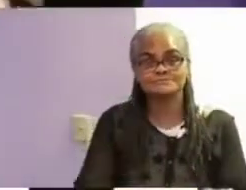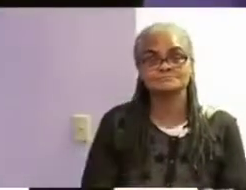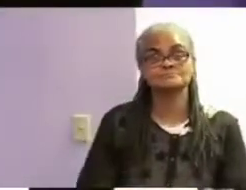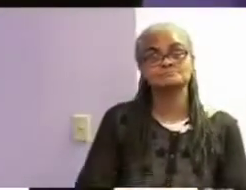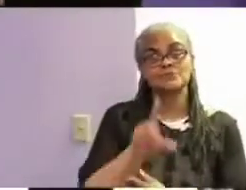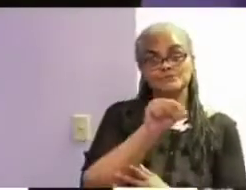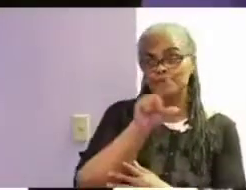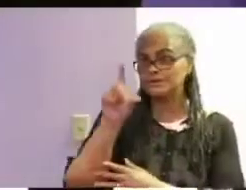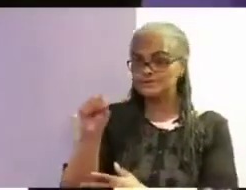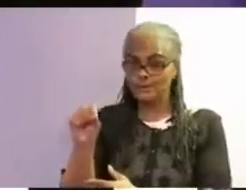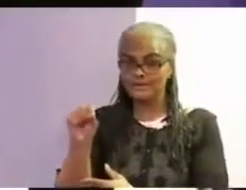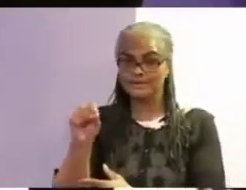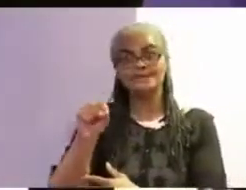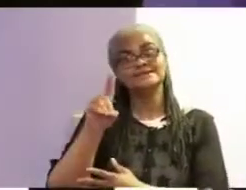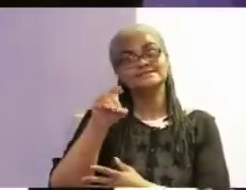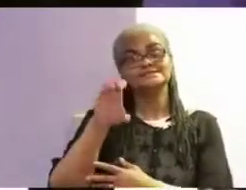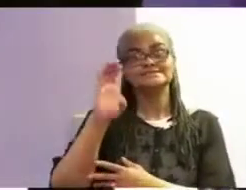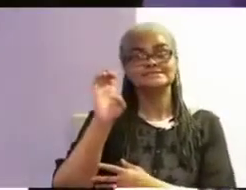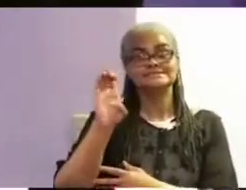2020 December,